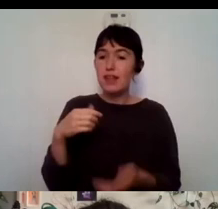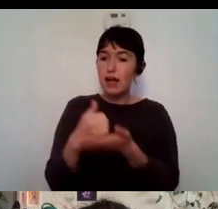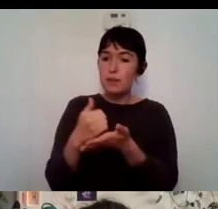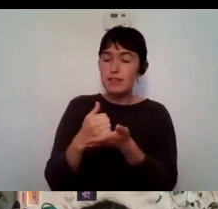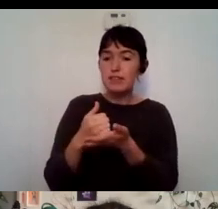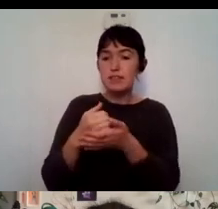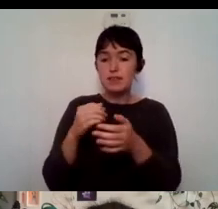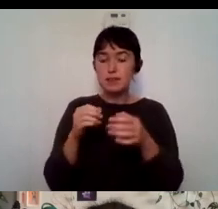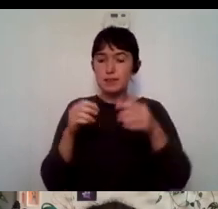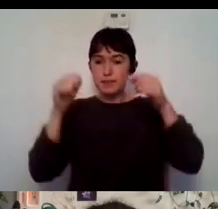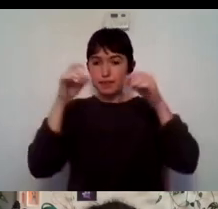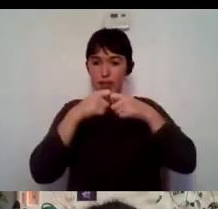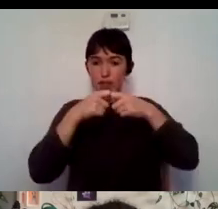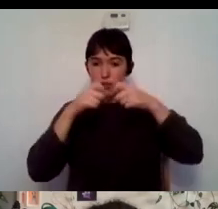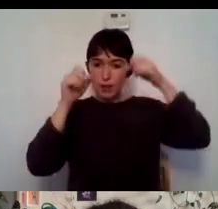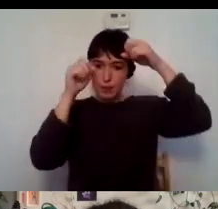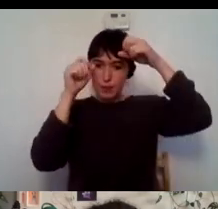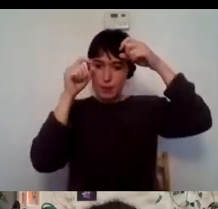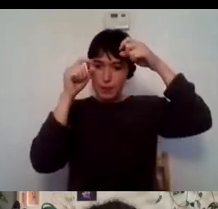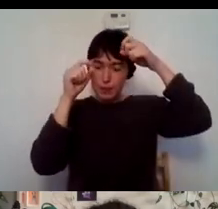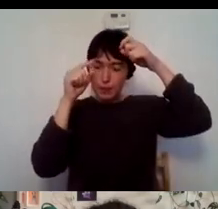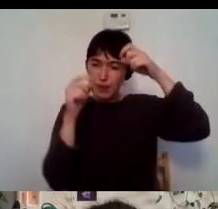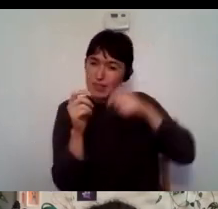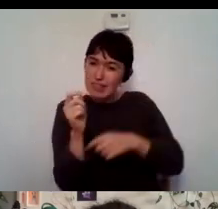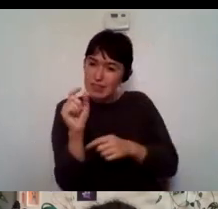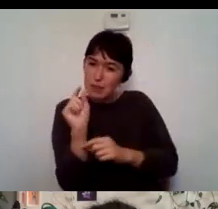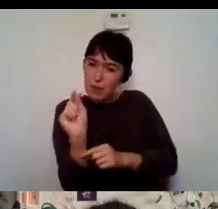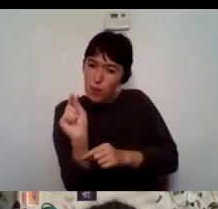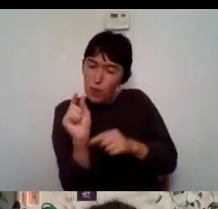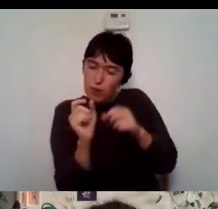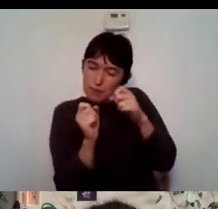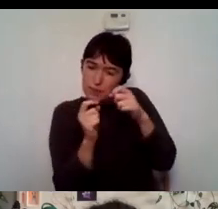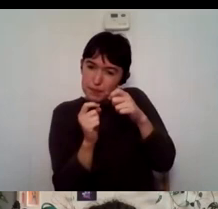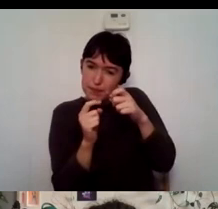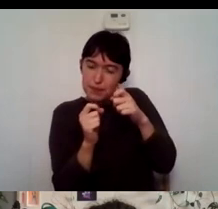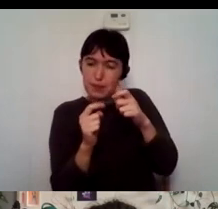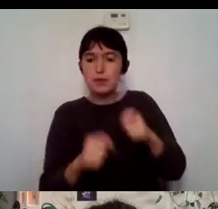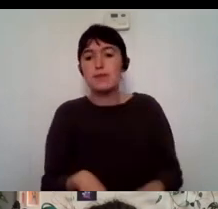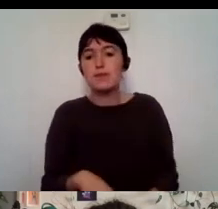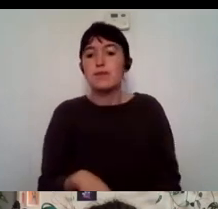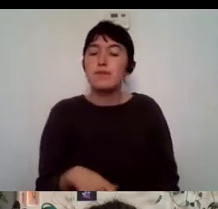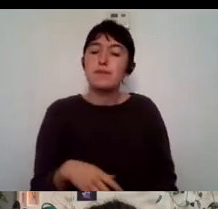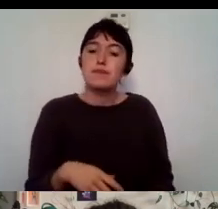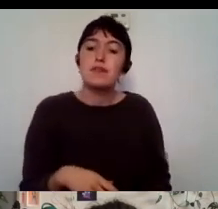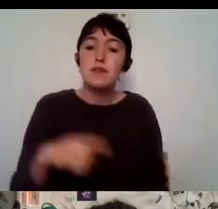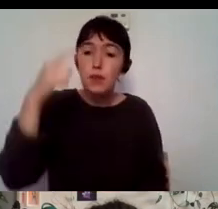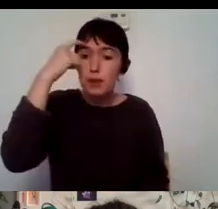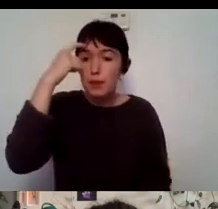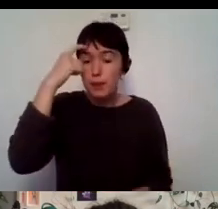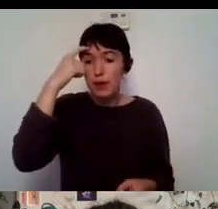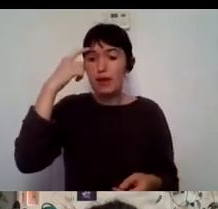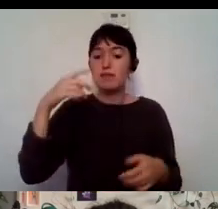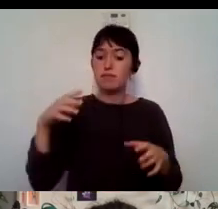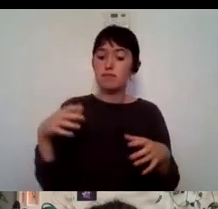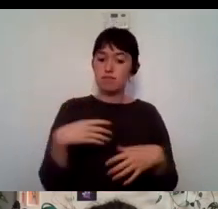really tiny electrical activity. So thinking about it, the brain is producing all these chemicals and electrical activity,